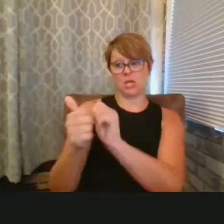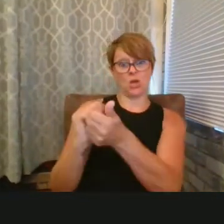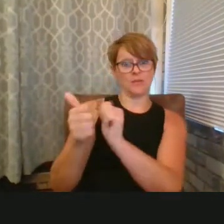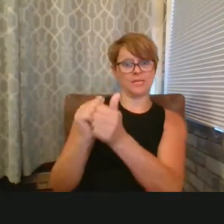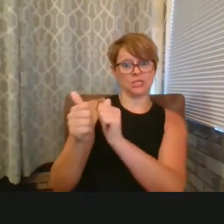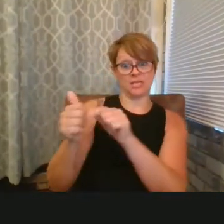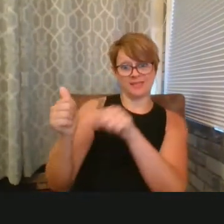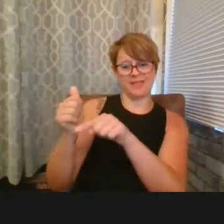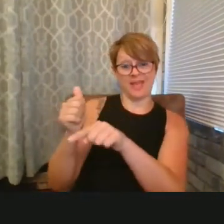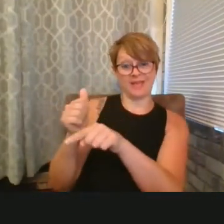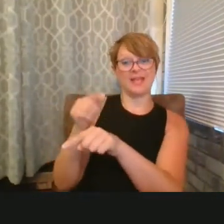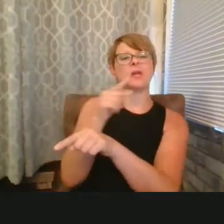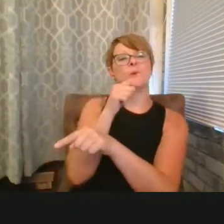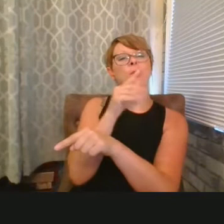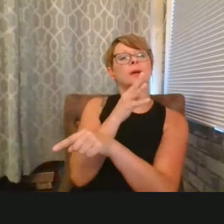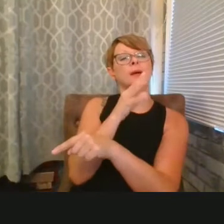there